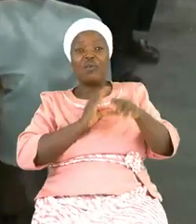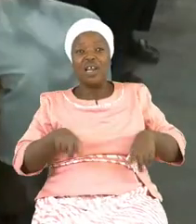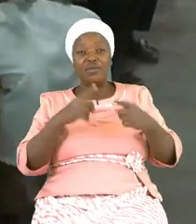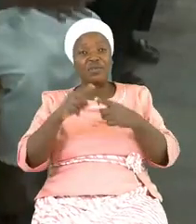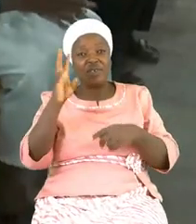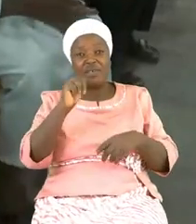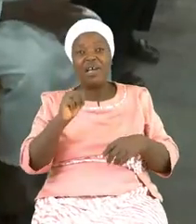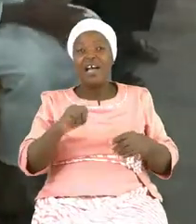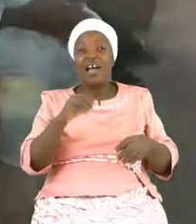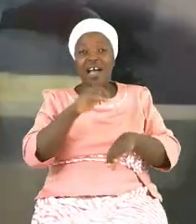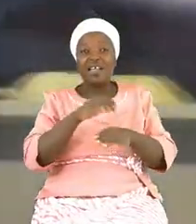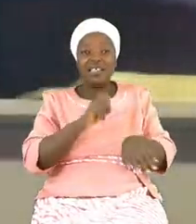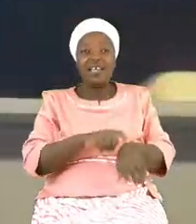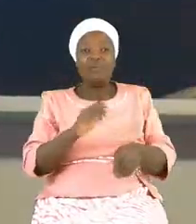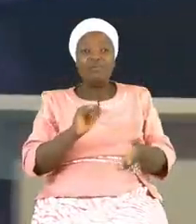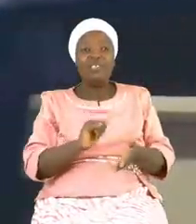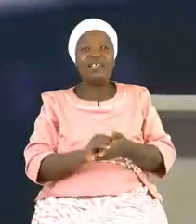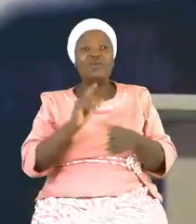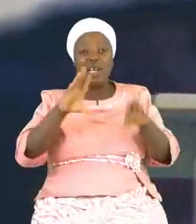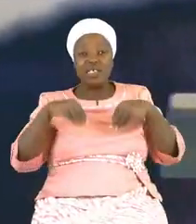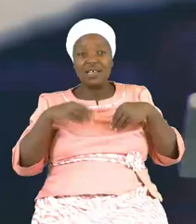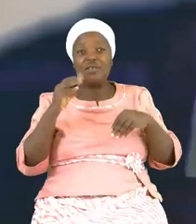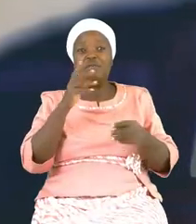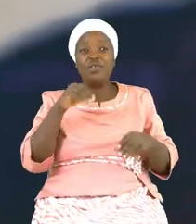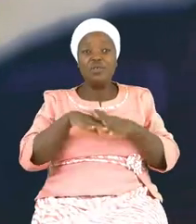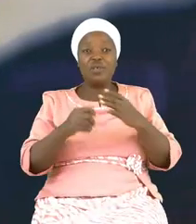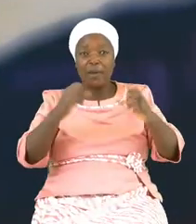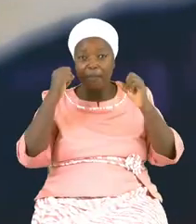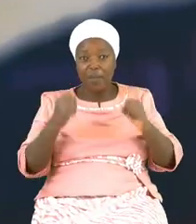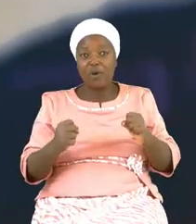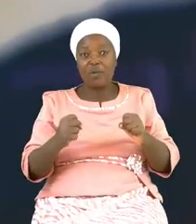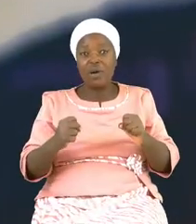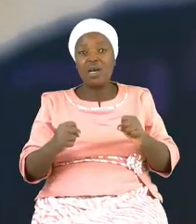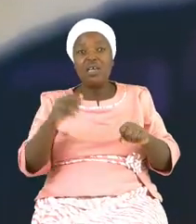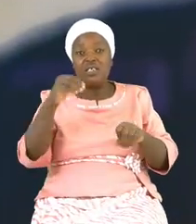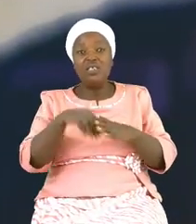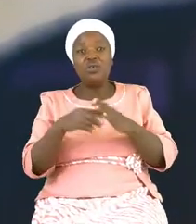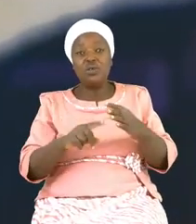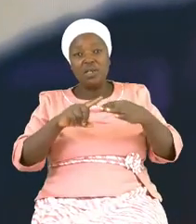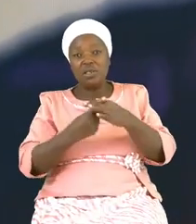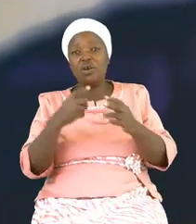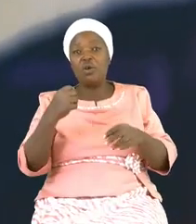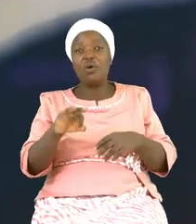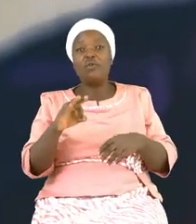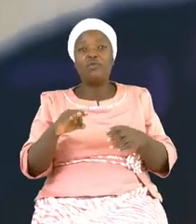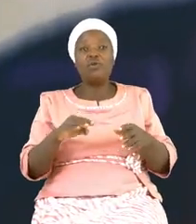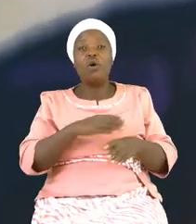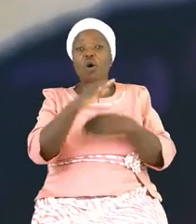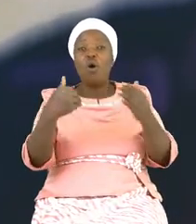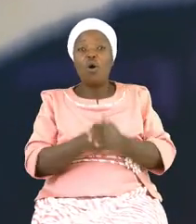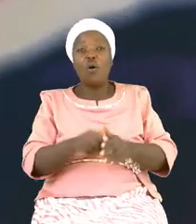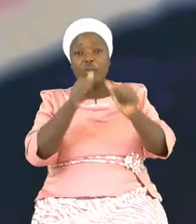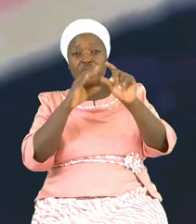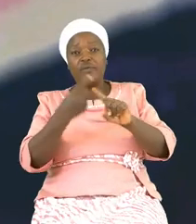we plugged in into the power, into the source of all blessings from heaven, at